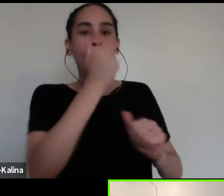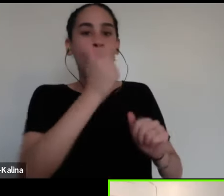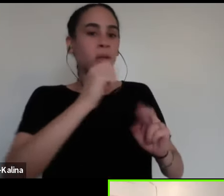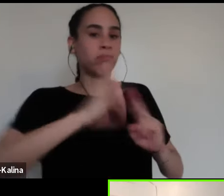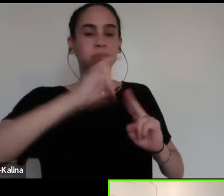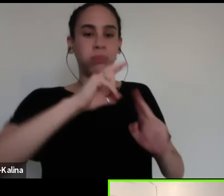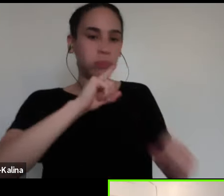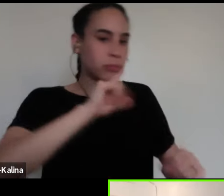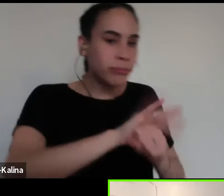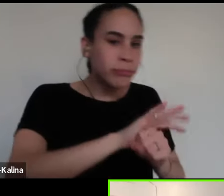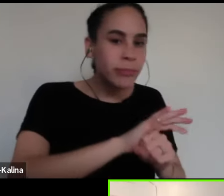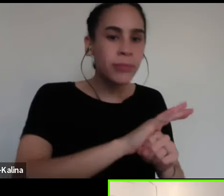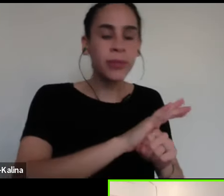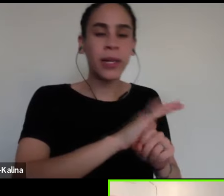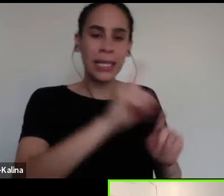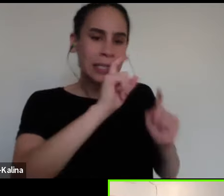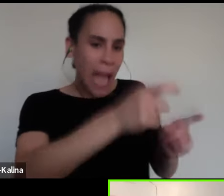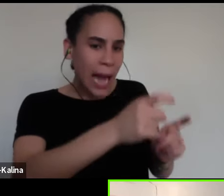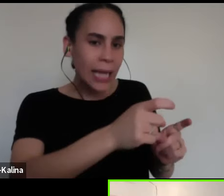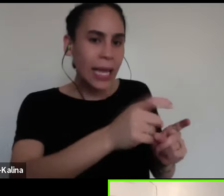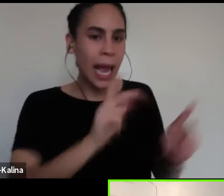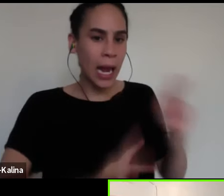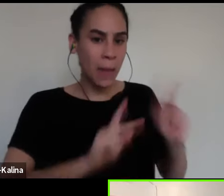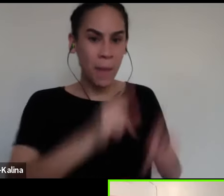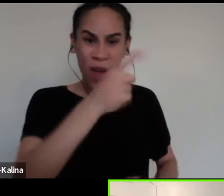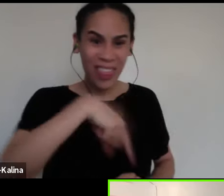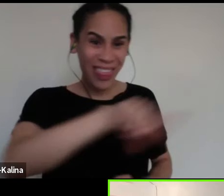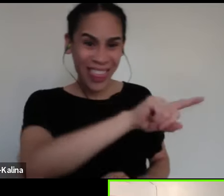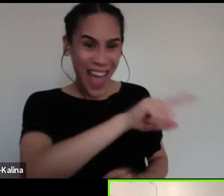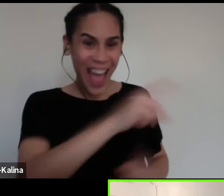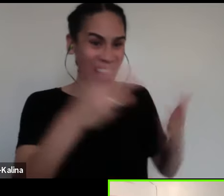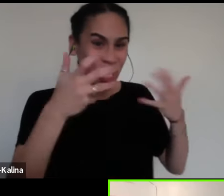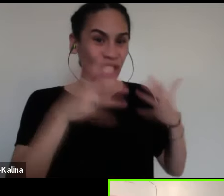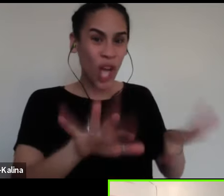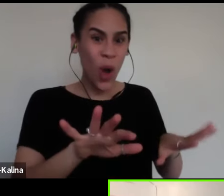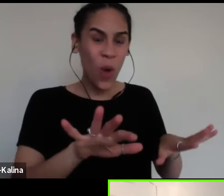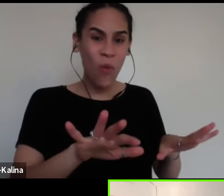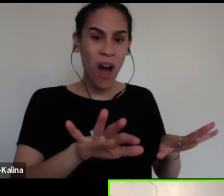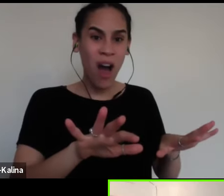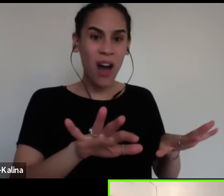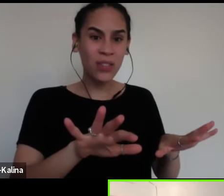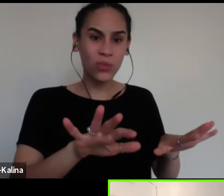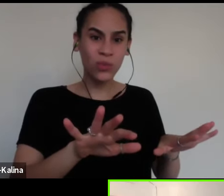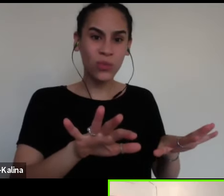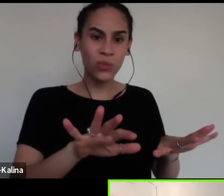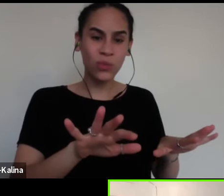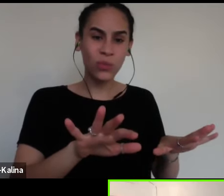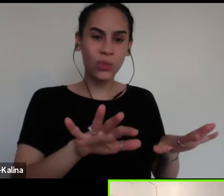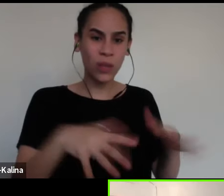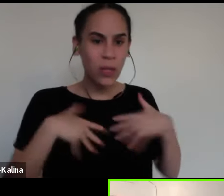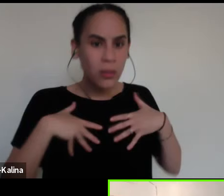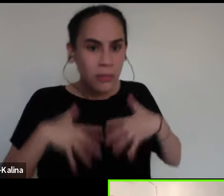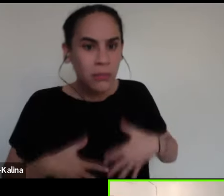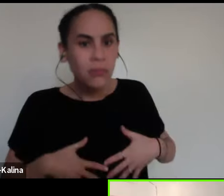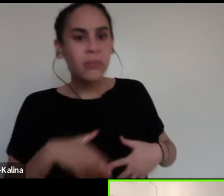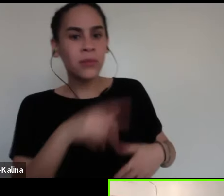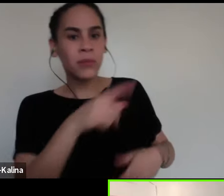dedicated, they don't want to let you down. They don't want to let you down as a company. And at the same time, they're sort of,